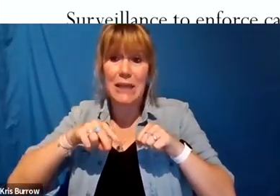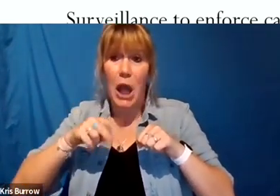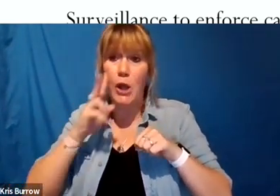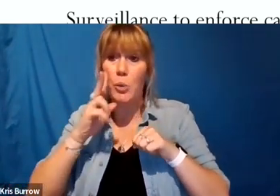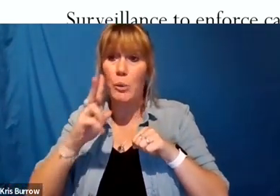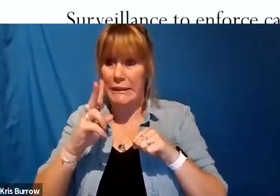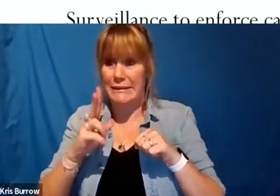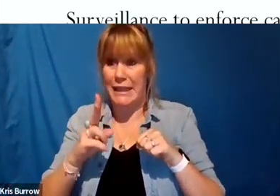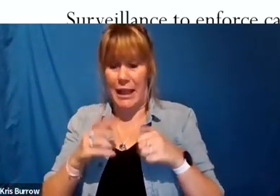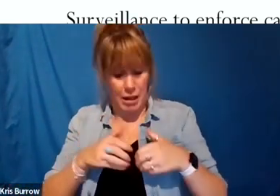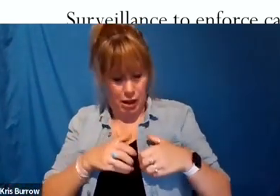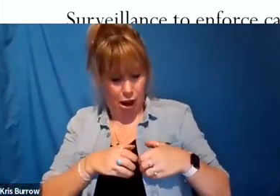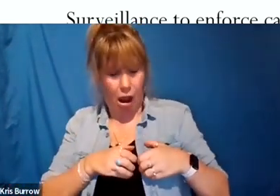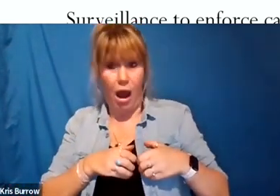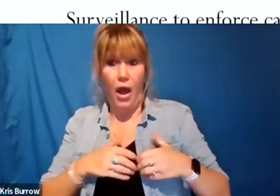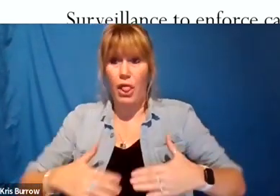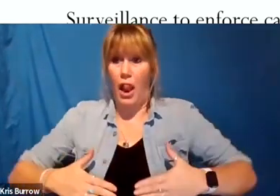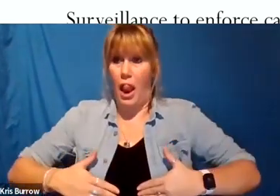etc.